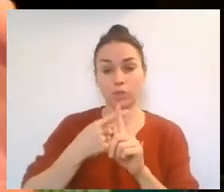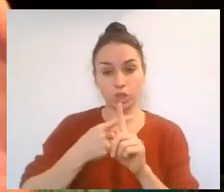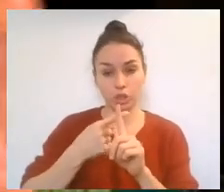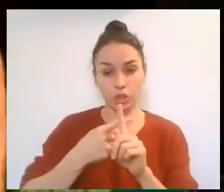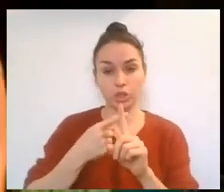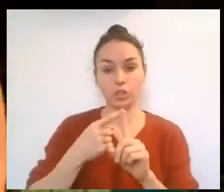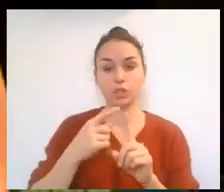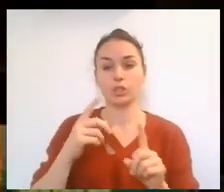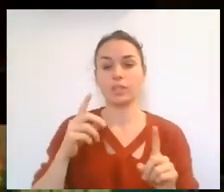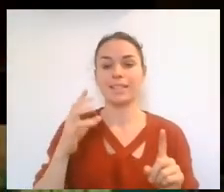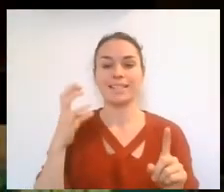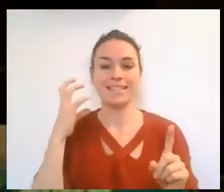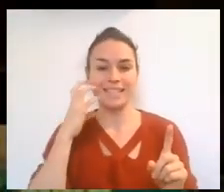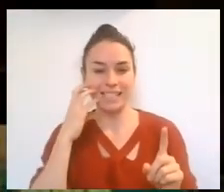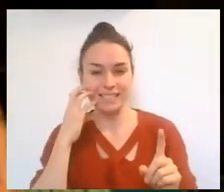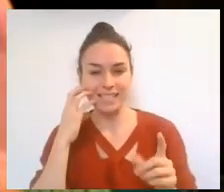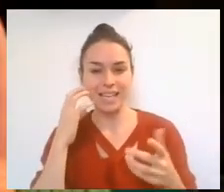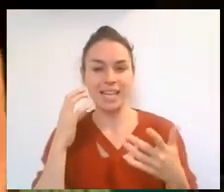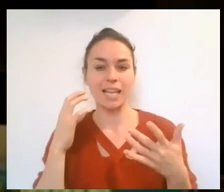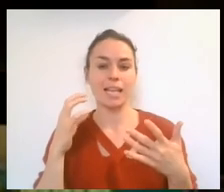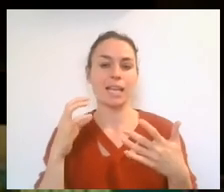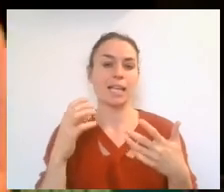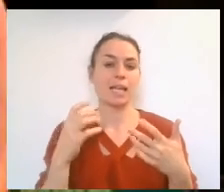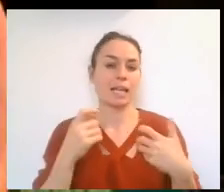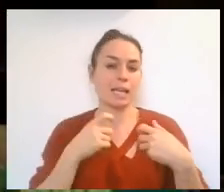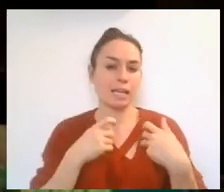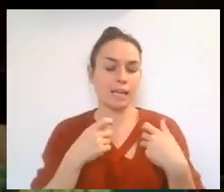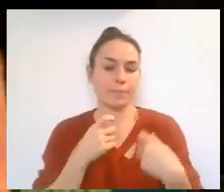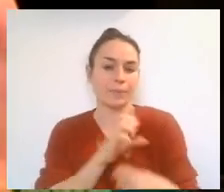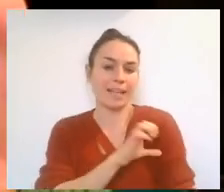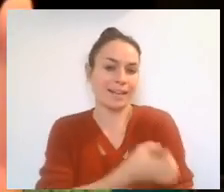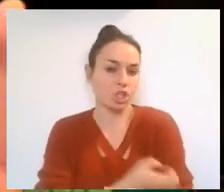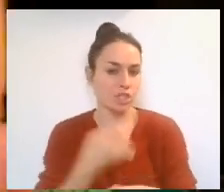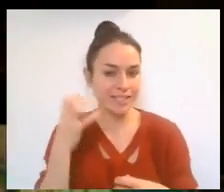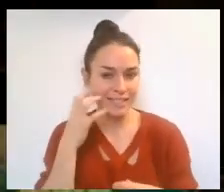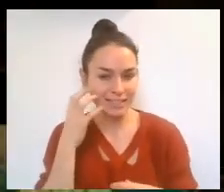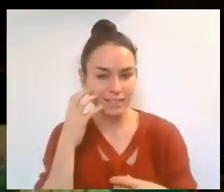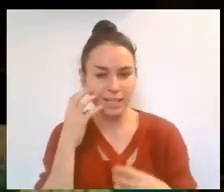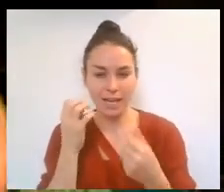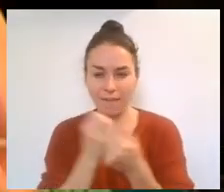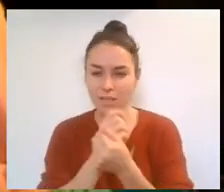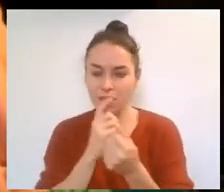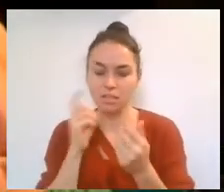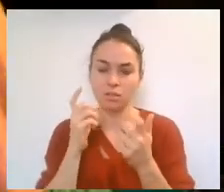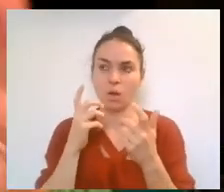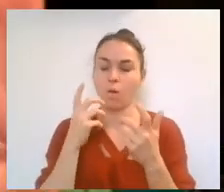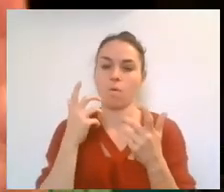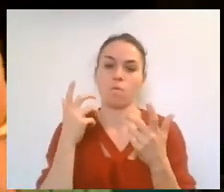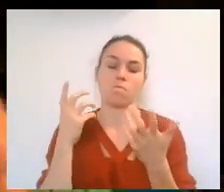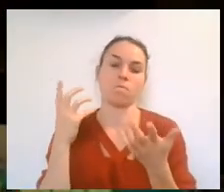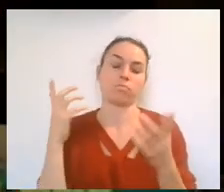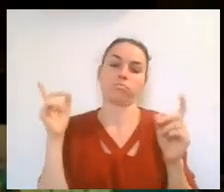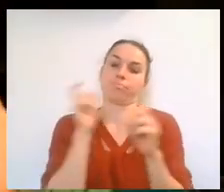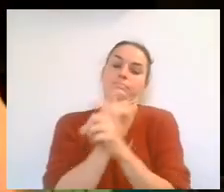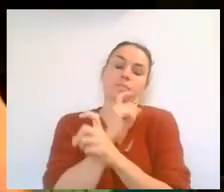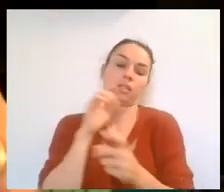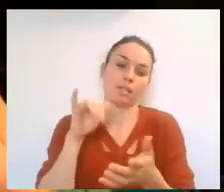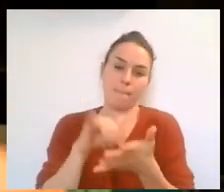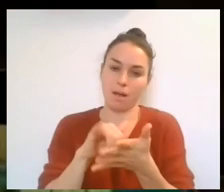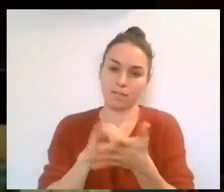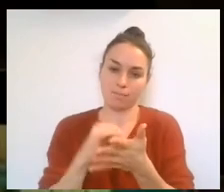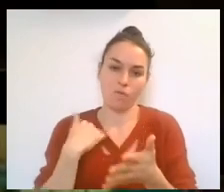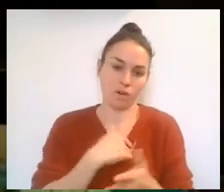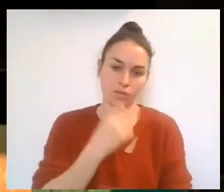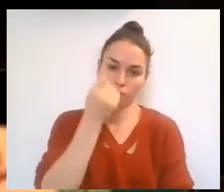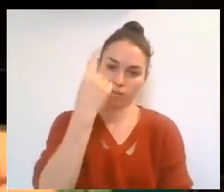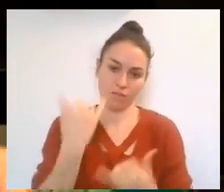energy densities are so great that probably our understanding breaks down. And so again, a